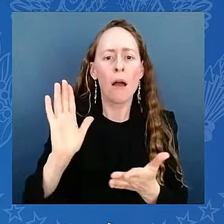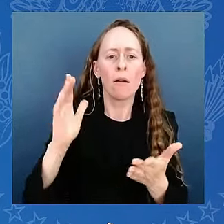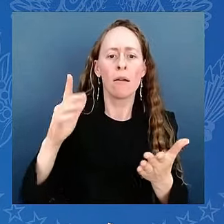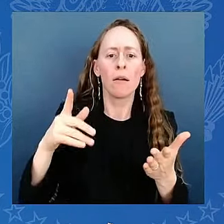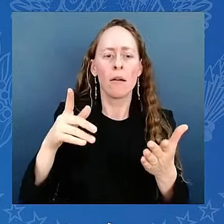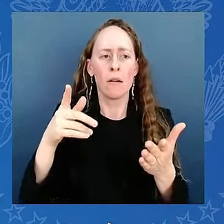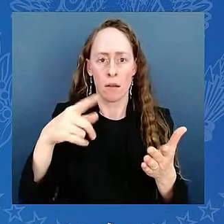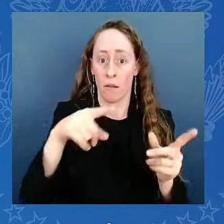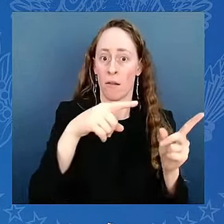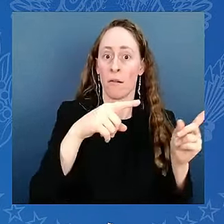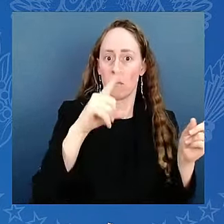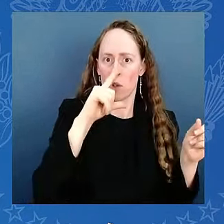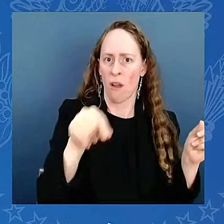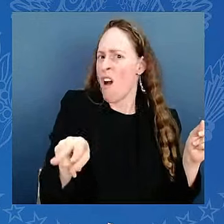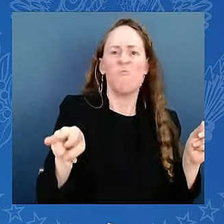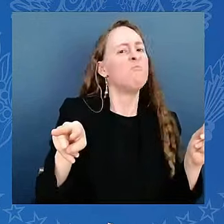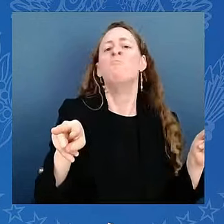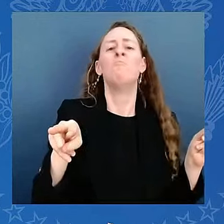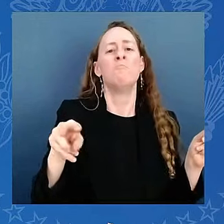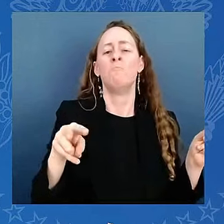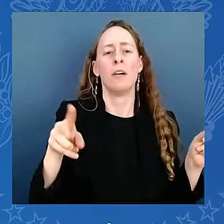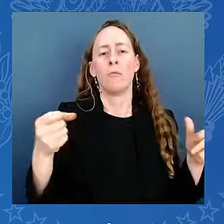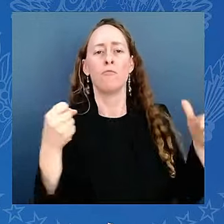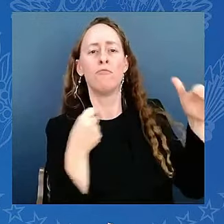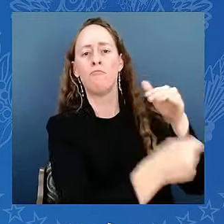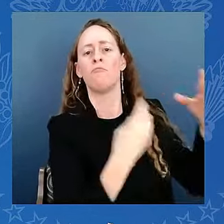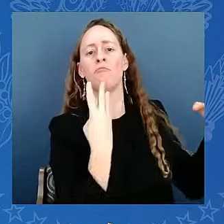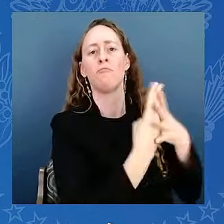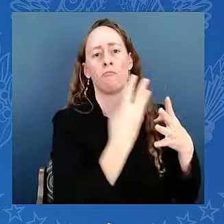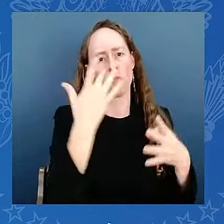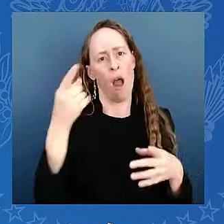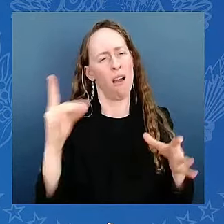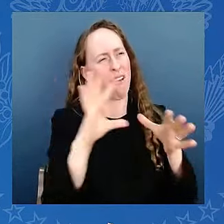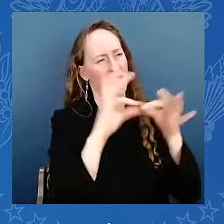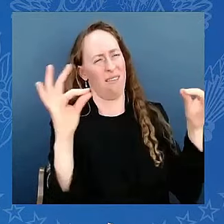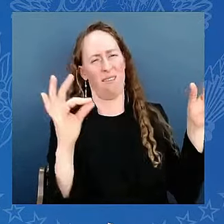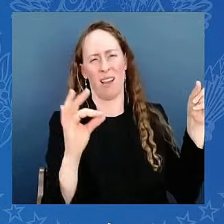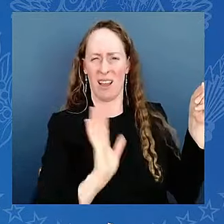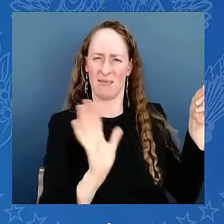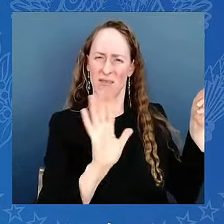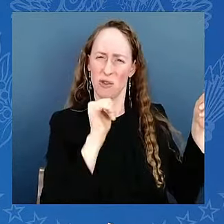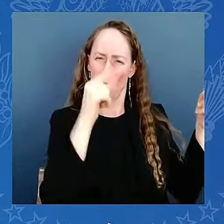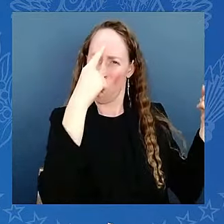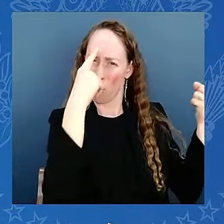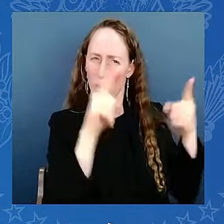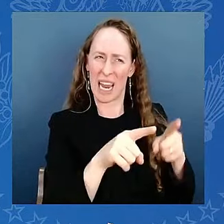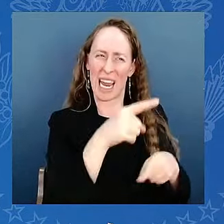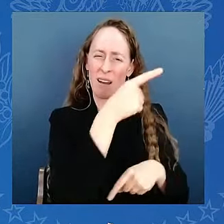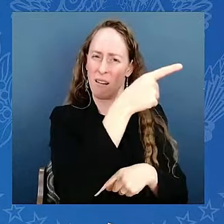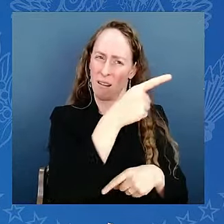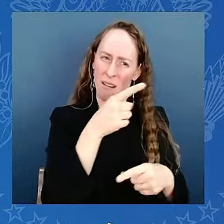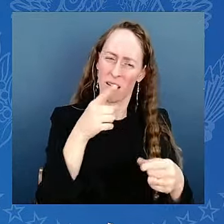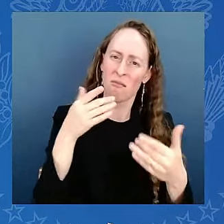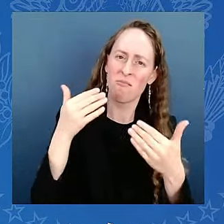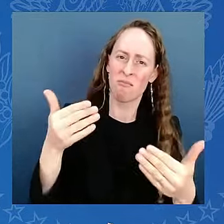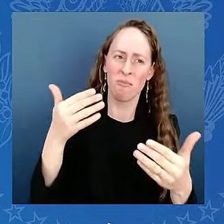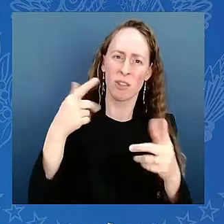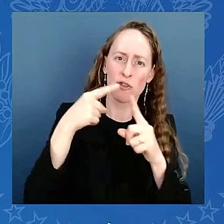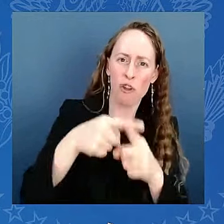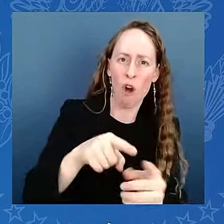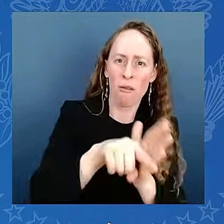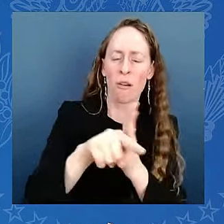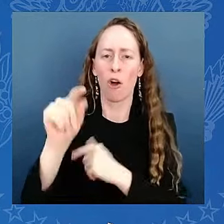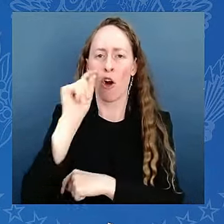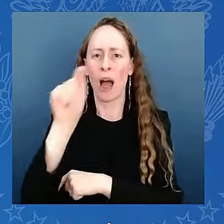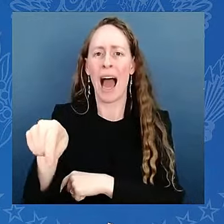war in Ukraine. 4 others work with Alexei Navalny, a political opposition leader who died in Russia prison this